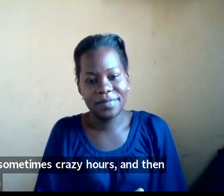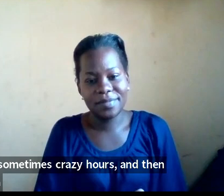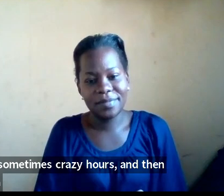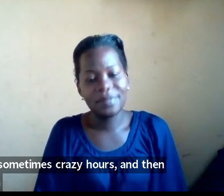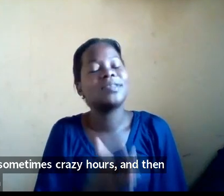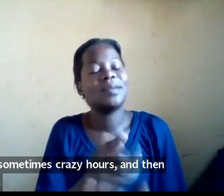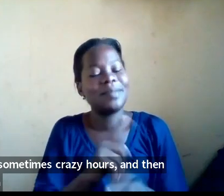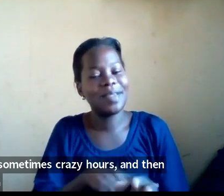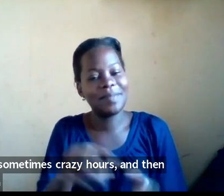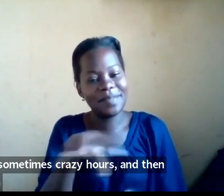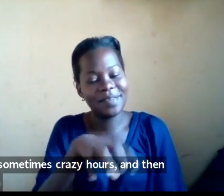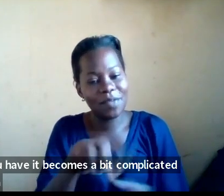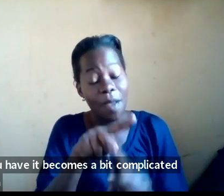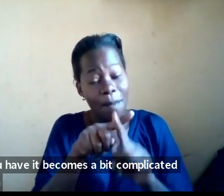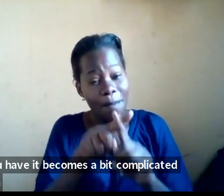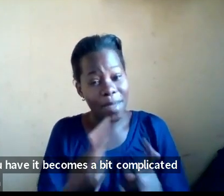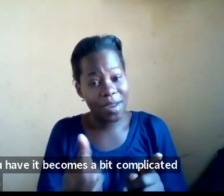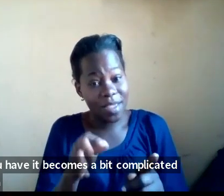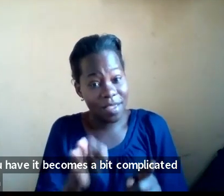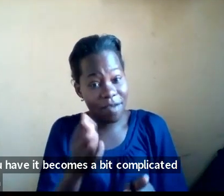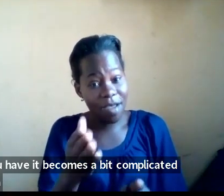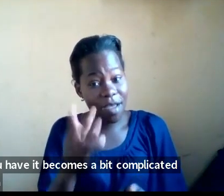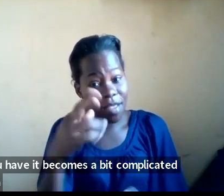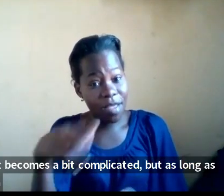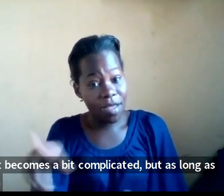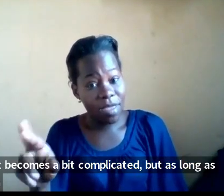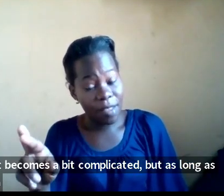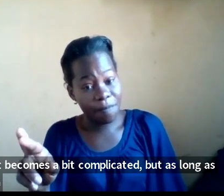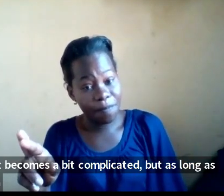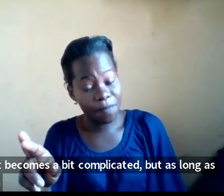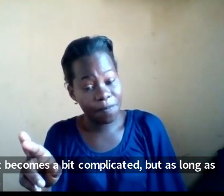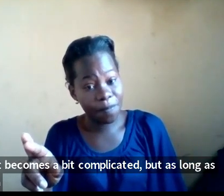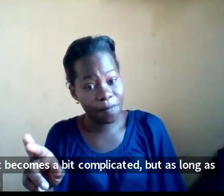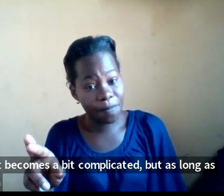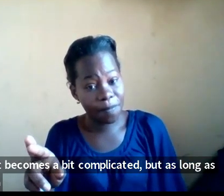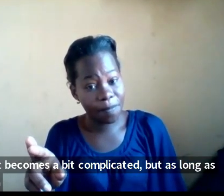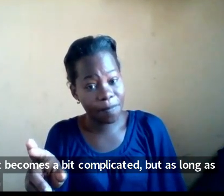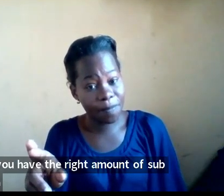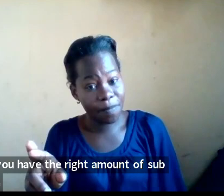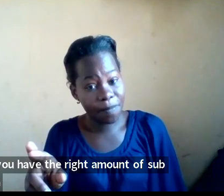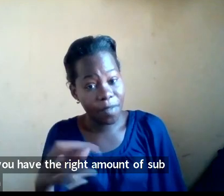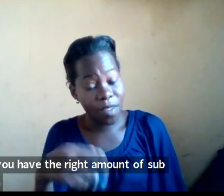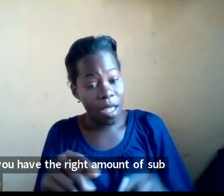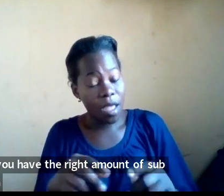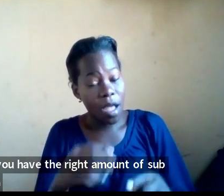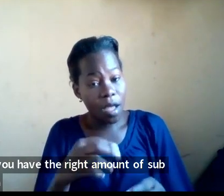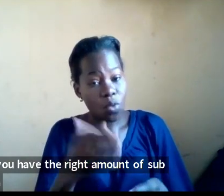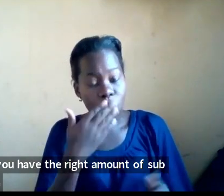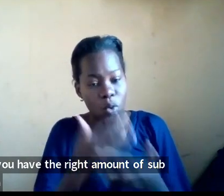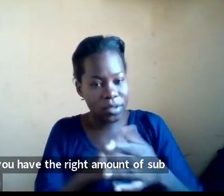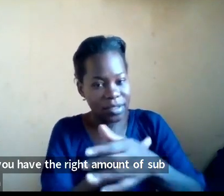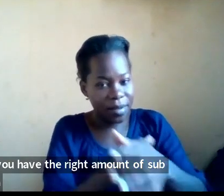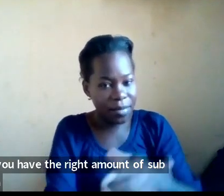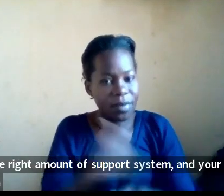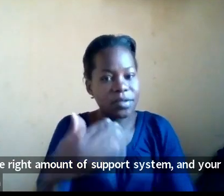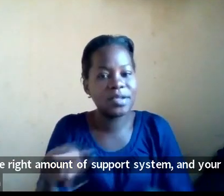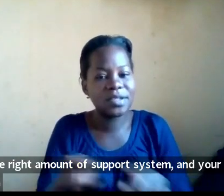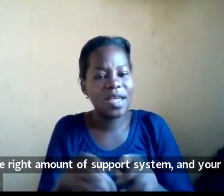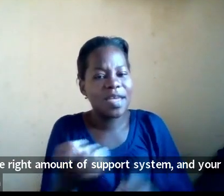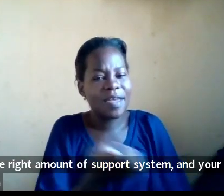complicated. But as long as you have the right amount of support system and your environment allows you to grow